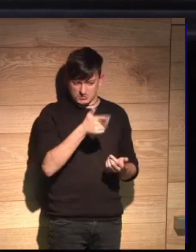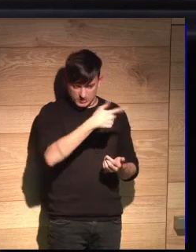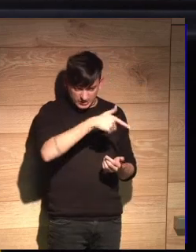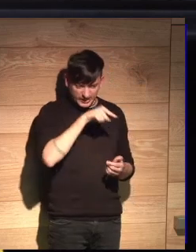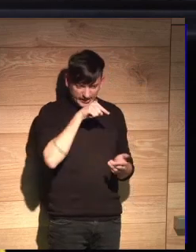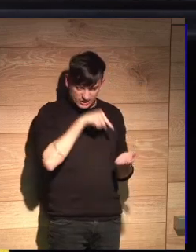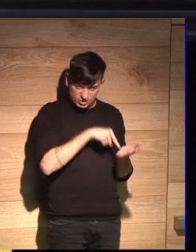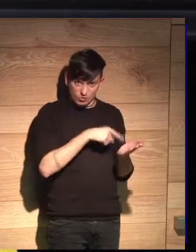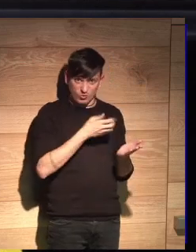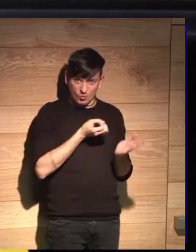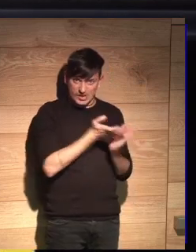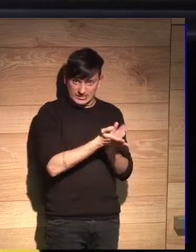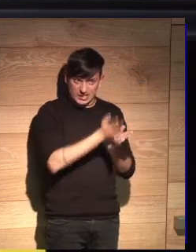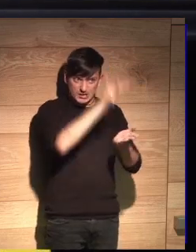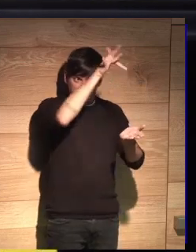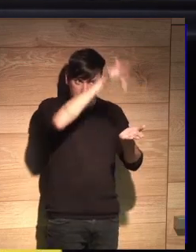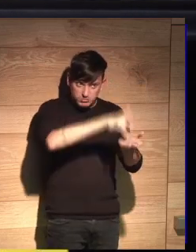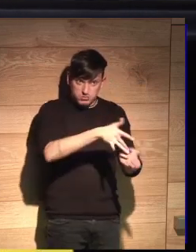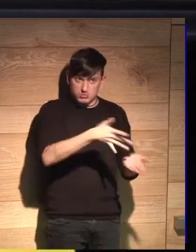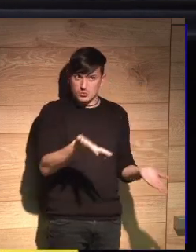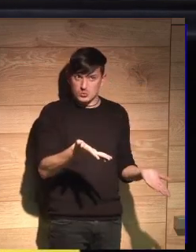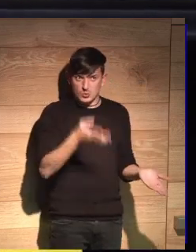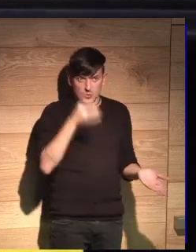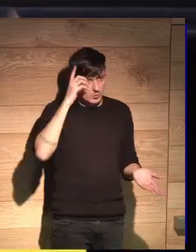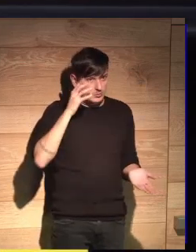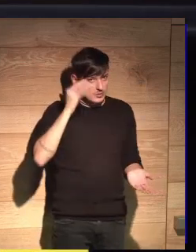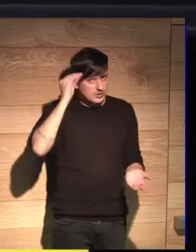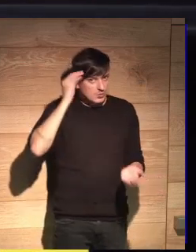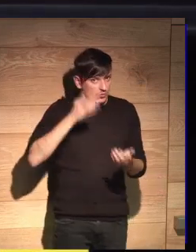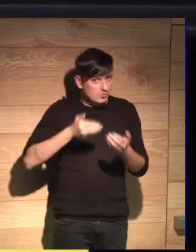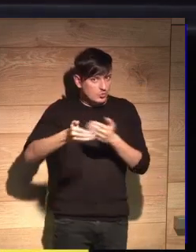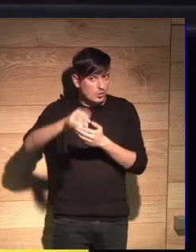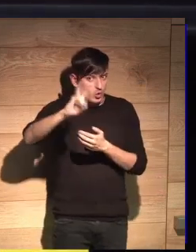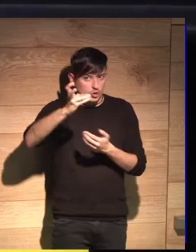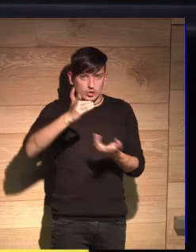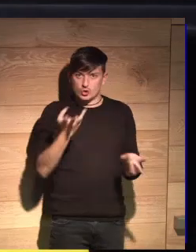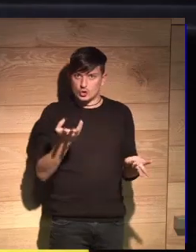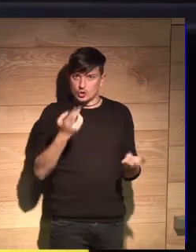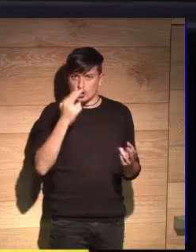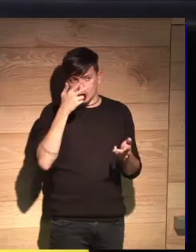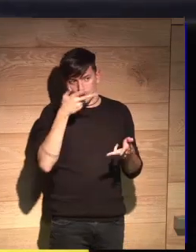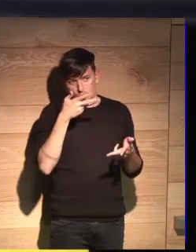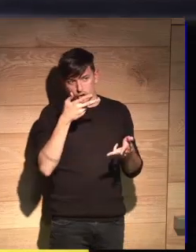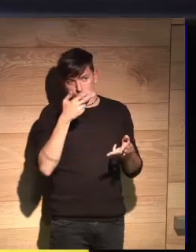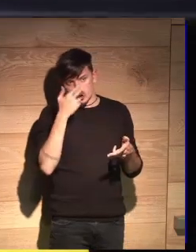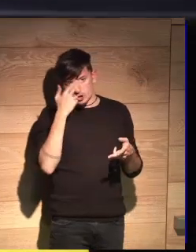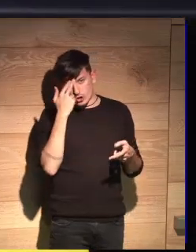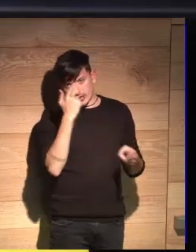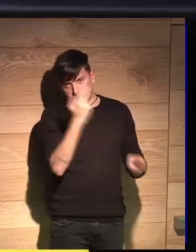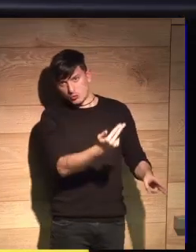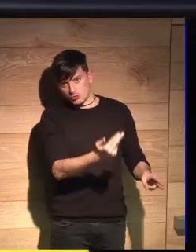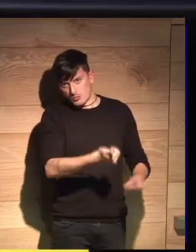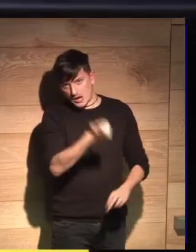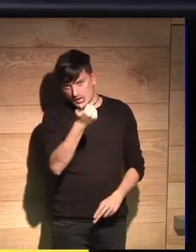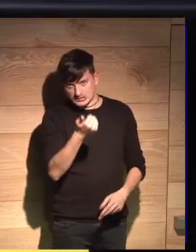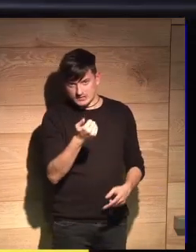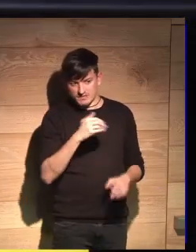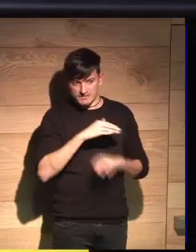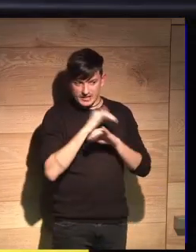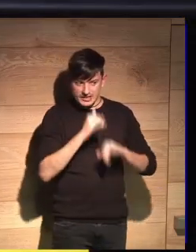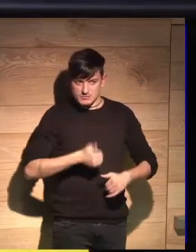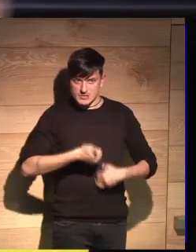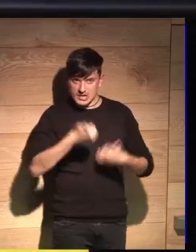any reason for which that has to happen. There are other ideas which are better, more tolerant, more just, more egalitarian, more